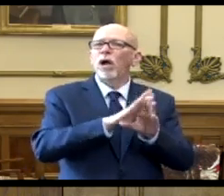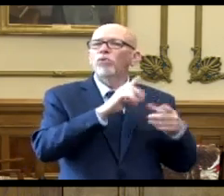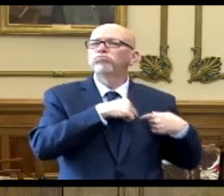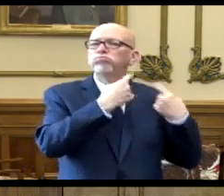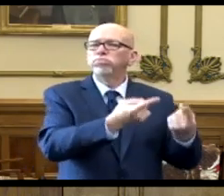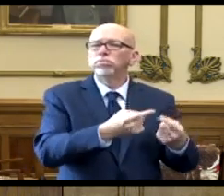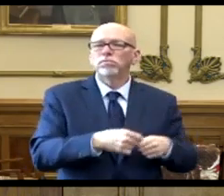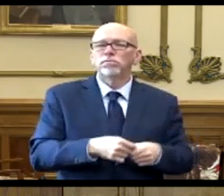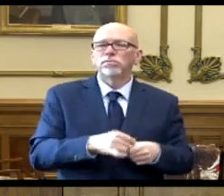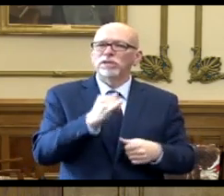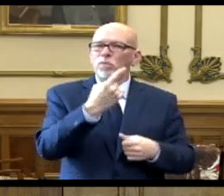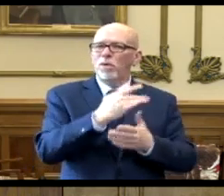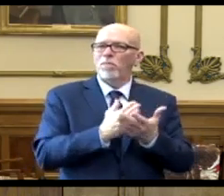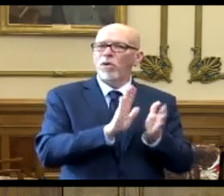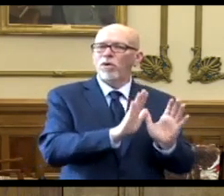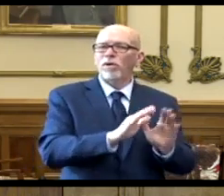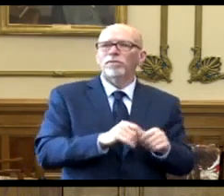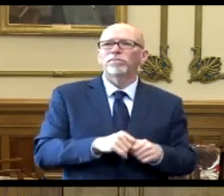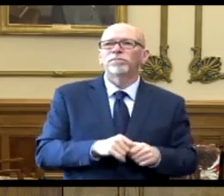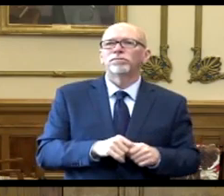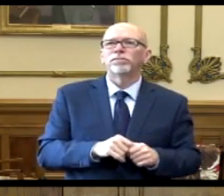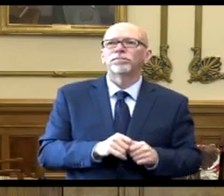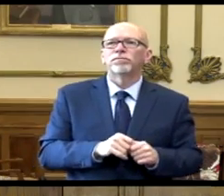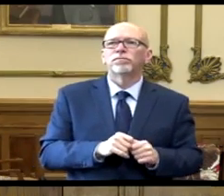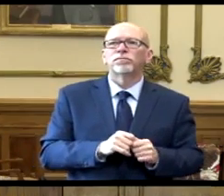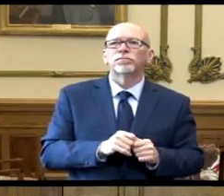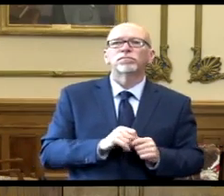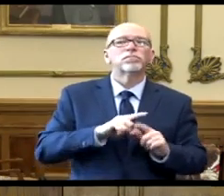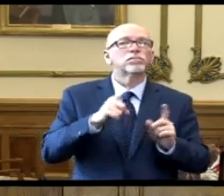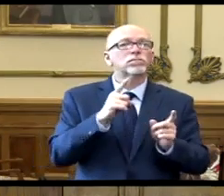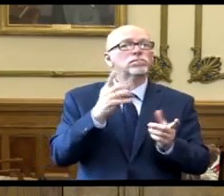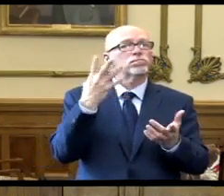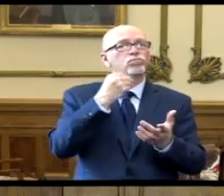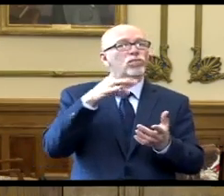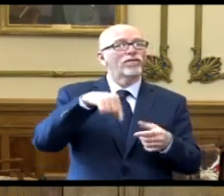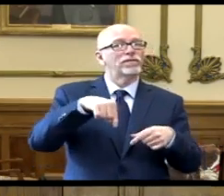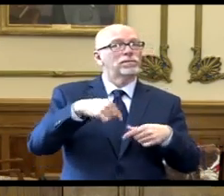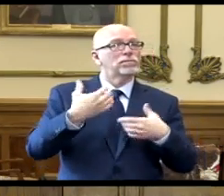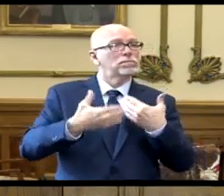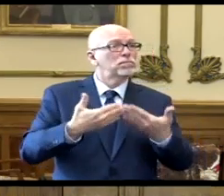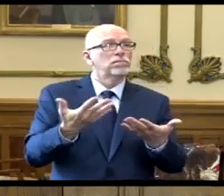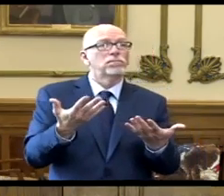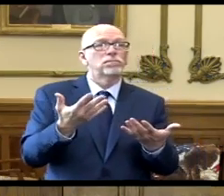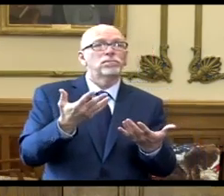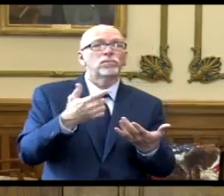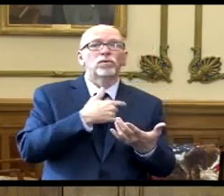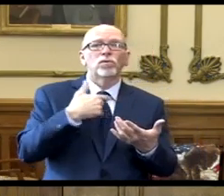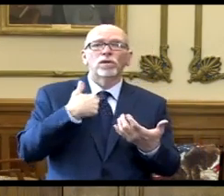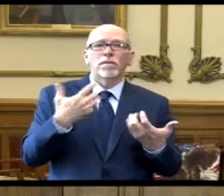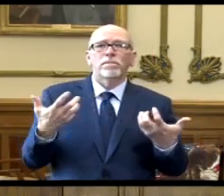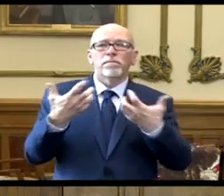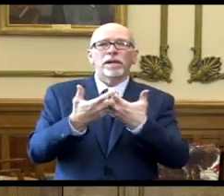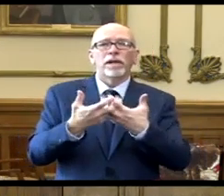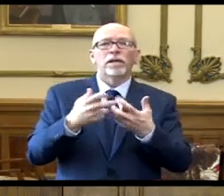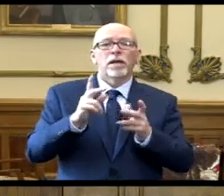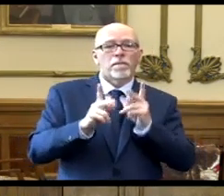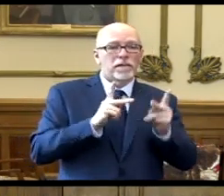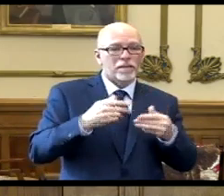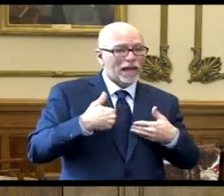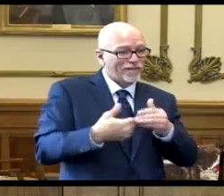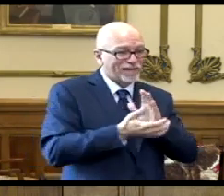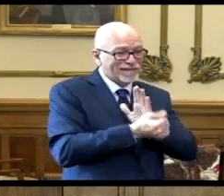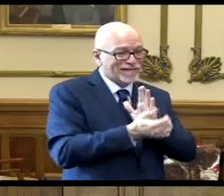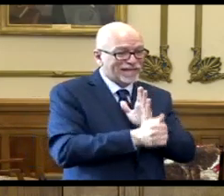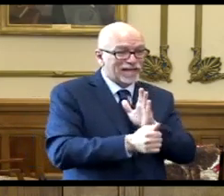of it. You know, I think the beauty of this solution is combining both the people skills